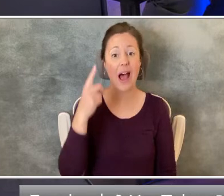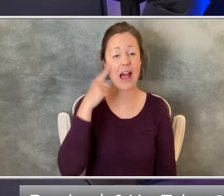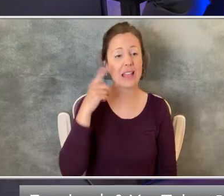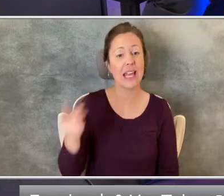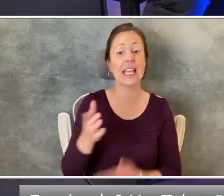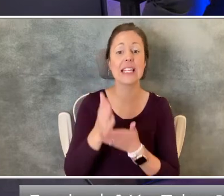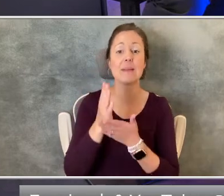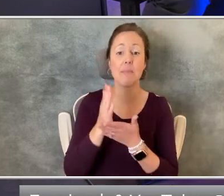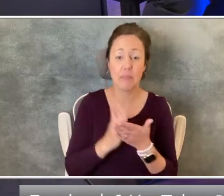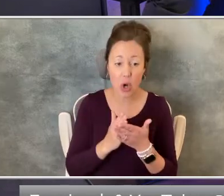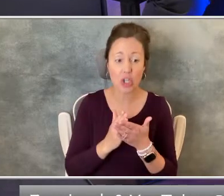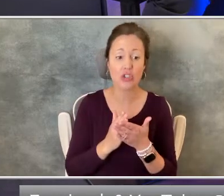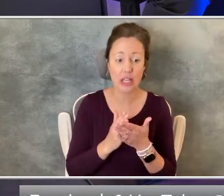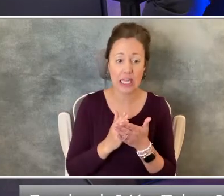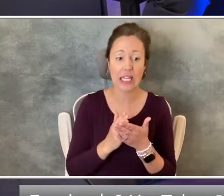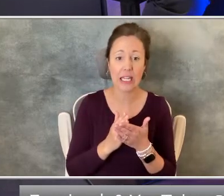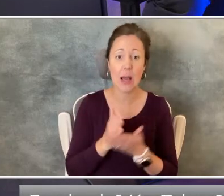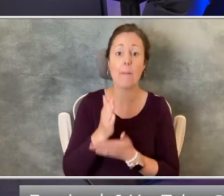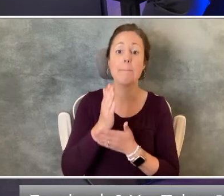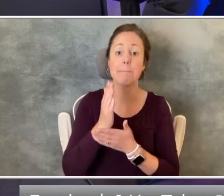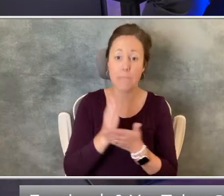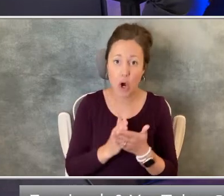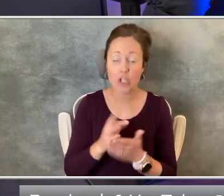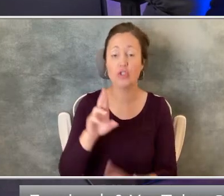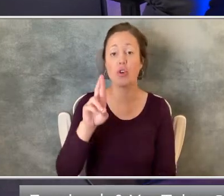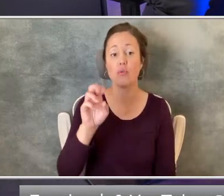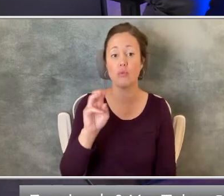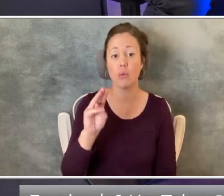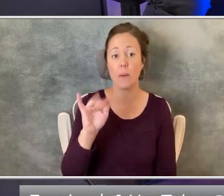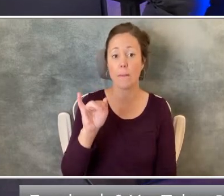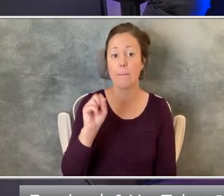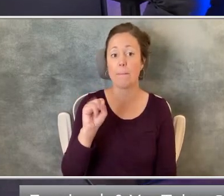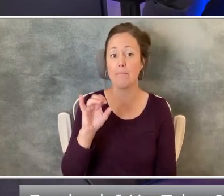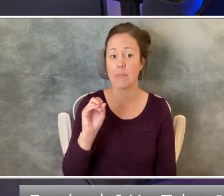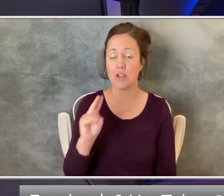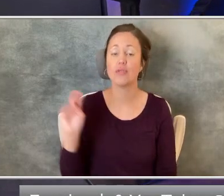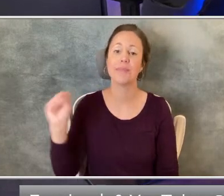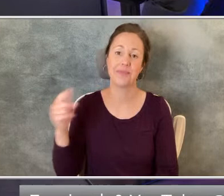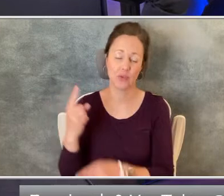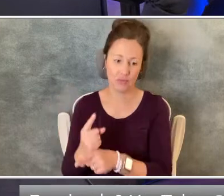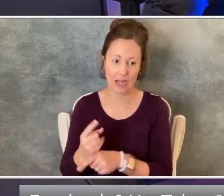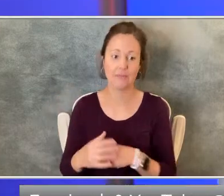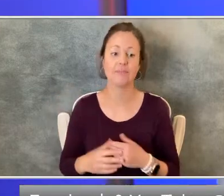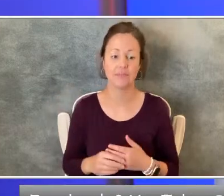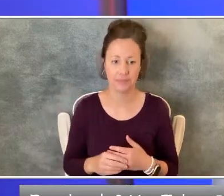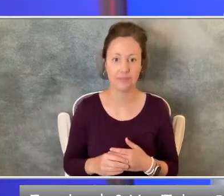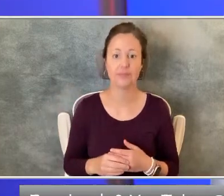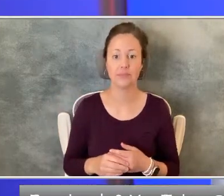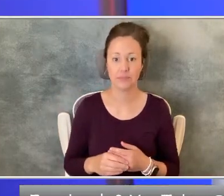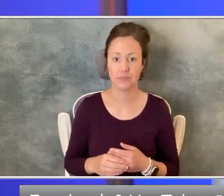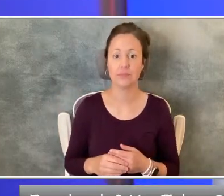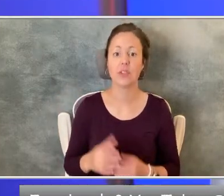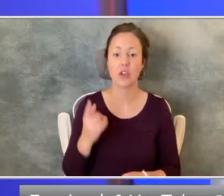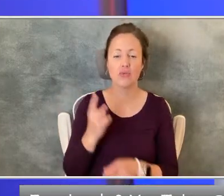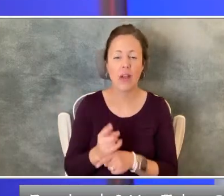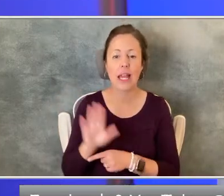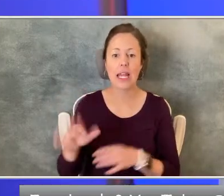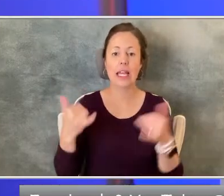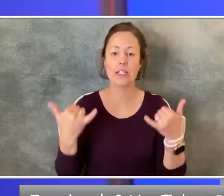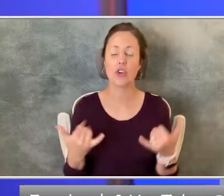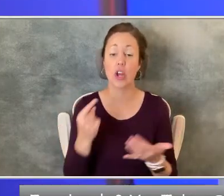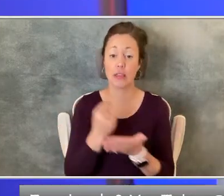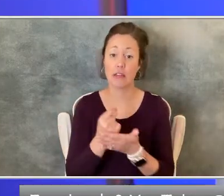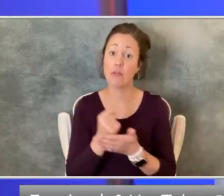he's in partial remission. That's correct. He's in partial remission and receiving this current therapy, daratumumab, which is very effective